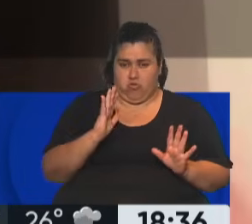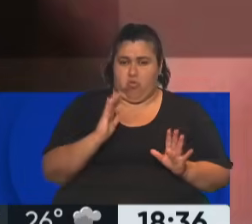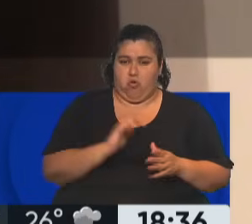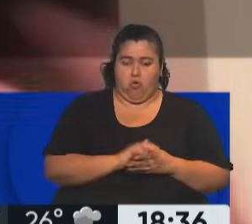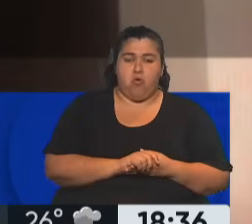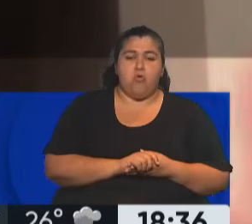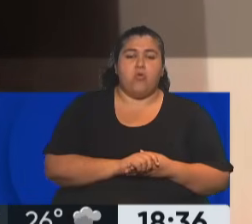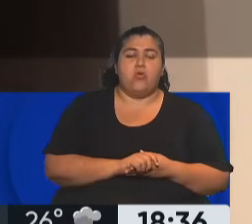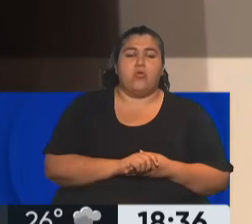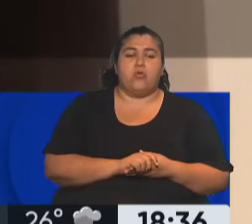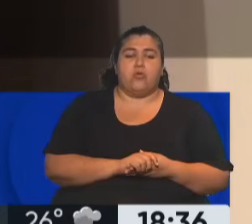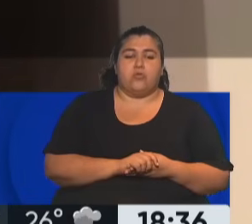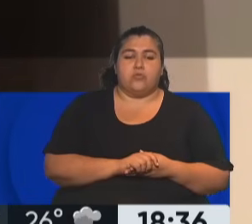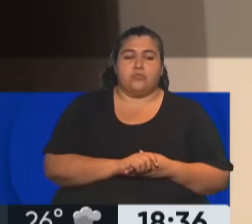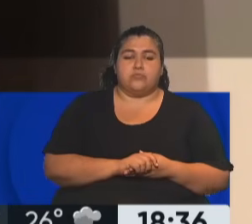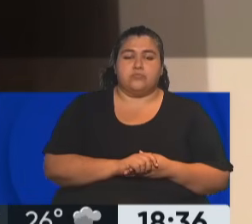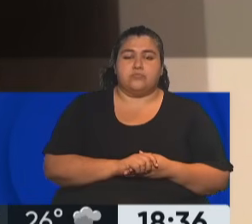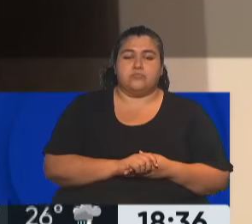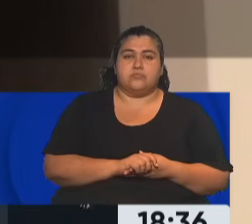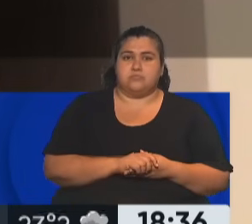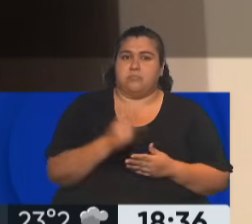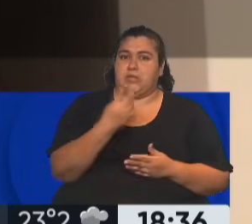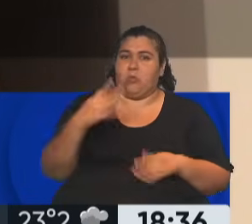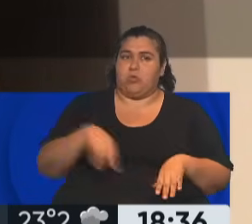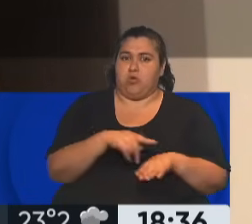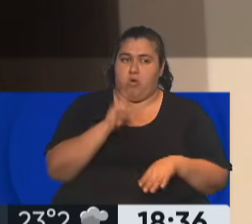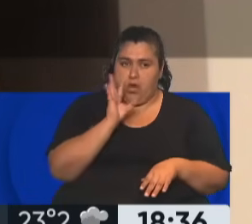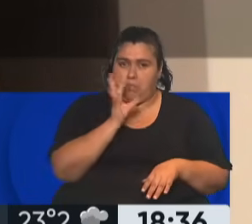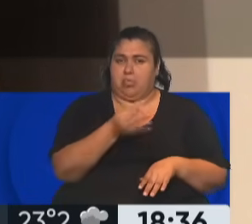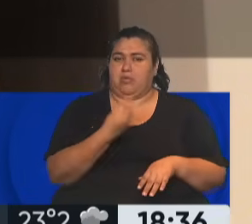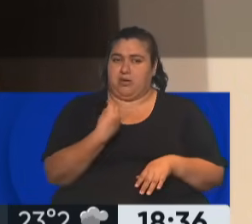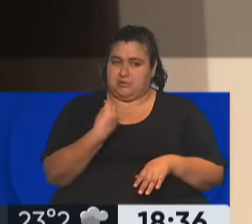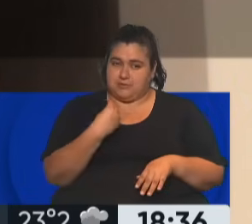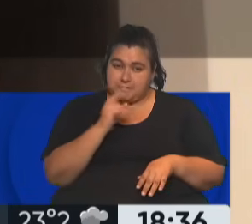yet to be confirmed. This is all just in the last 24 hours. But from what I can see,